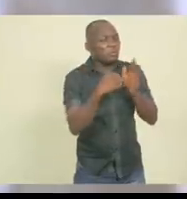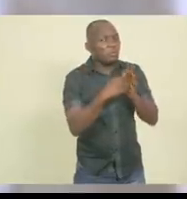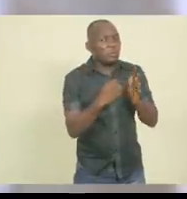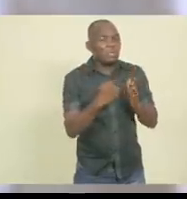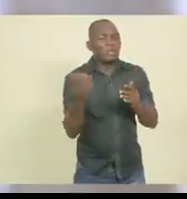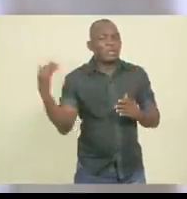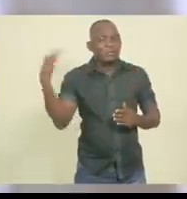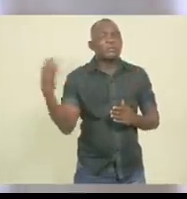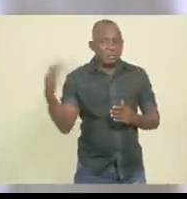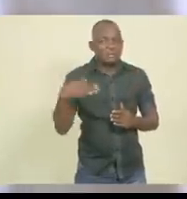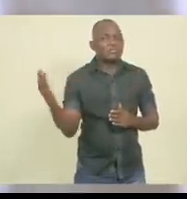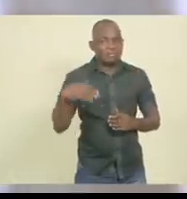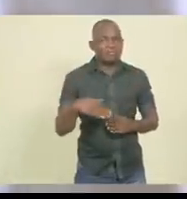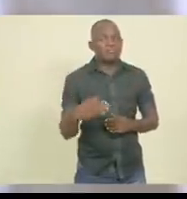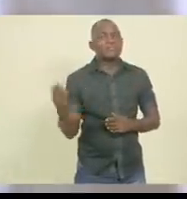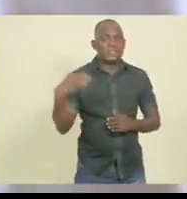Come in.